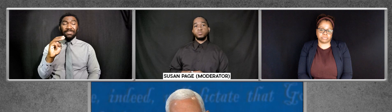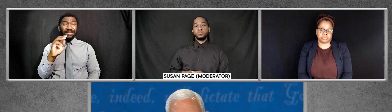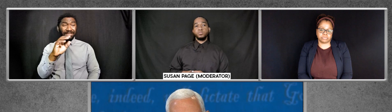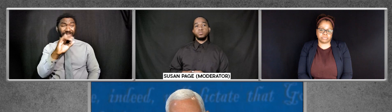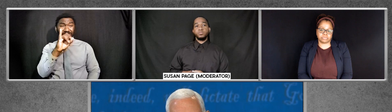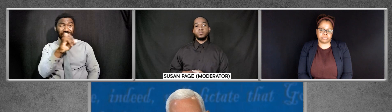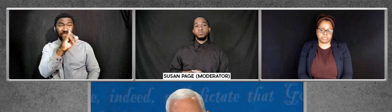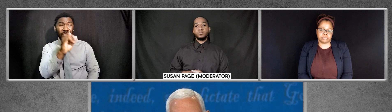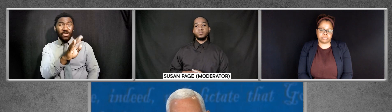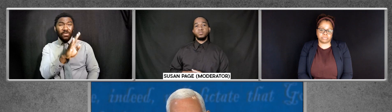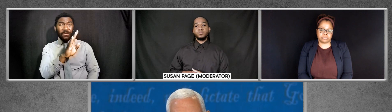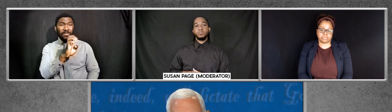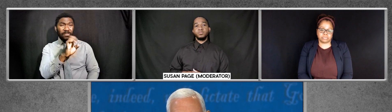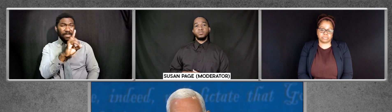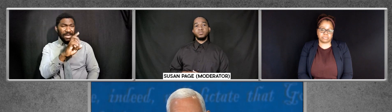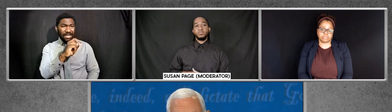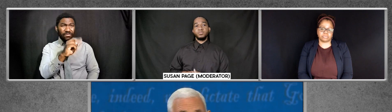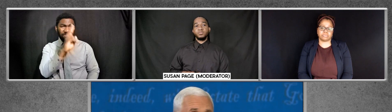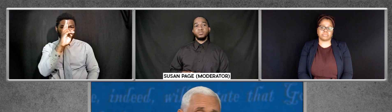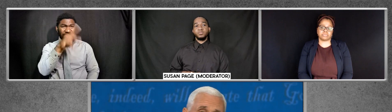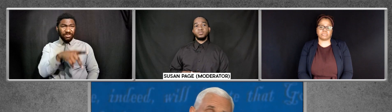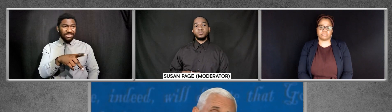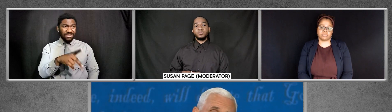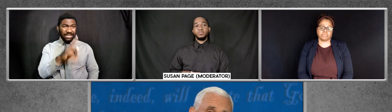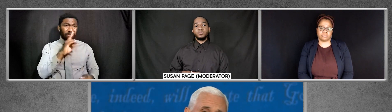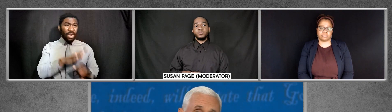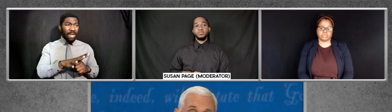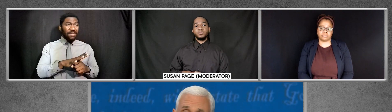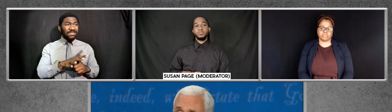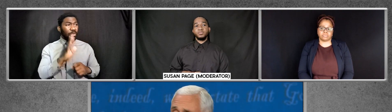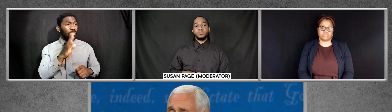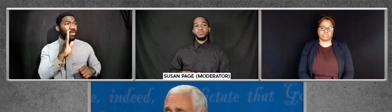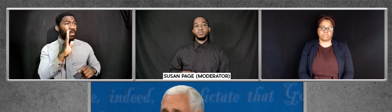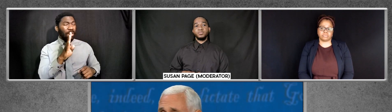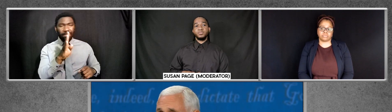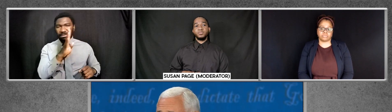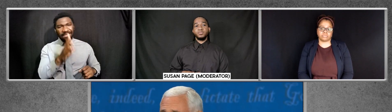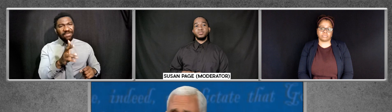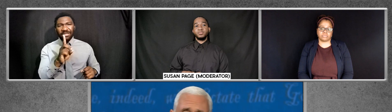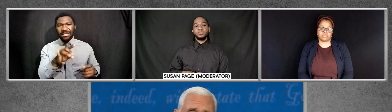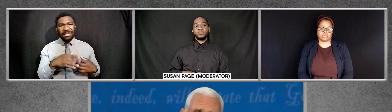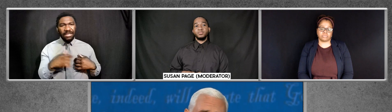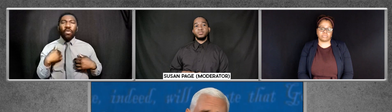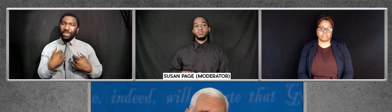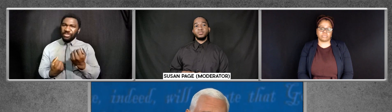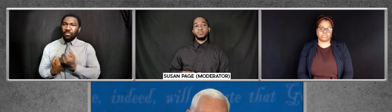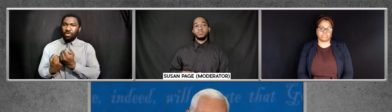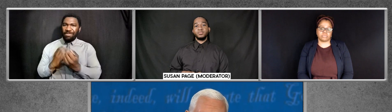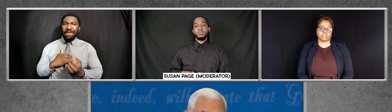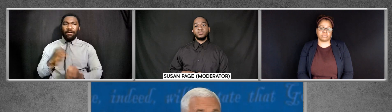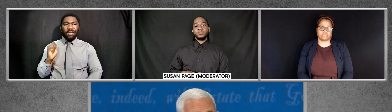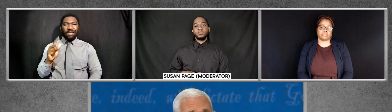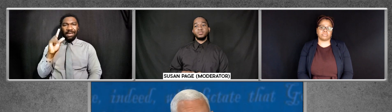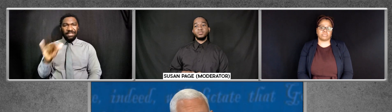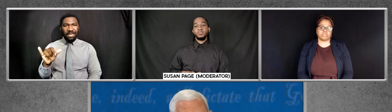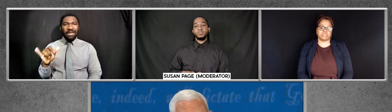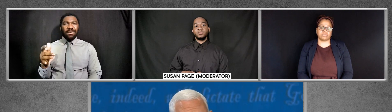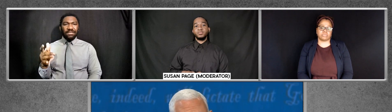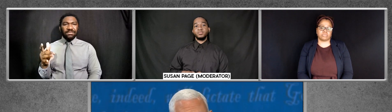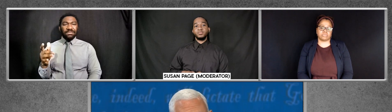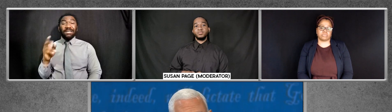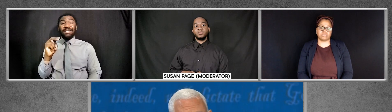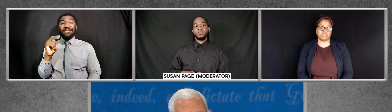We've stood strong with our allies, but we've been demanding. NATO is now contributing more to our common defense than ever before,